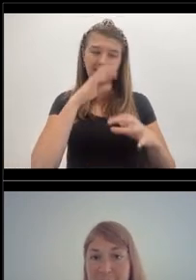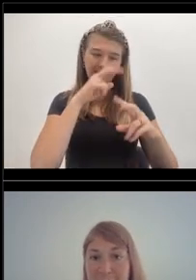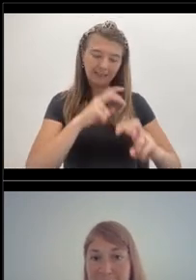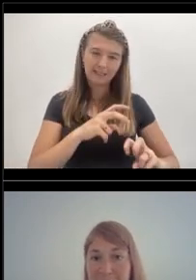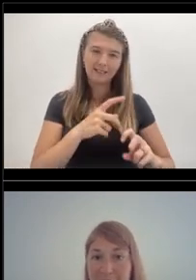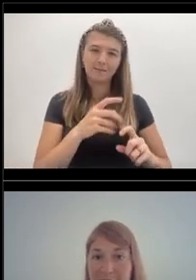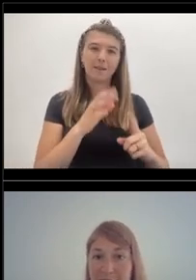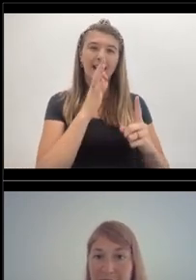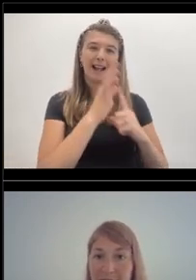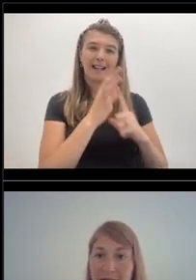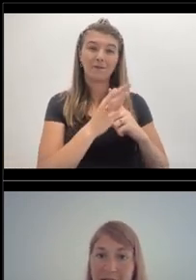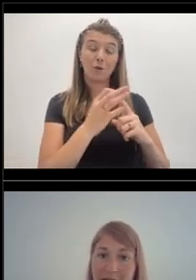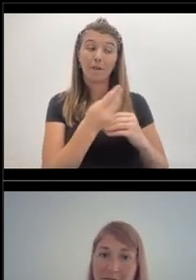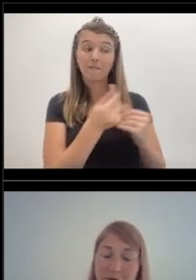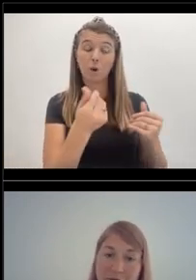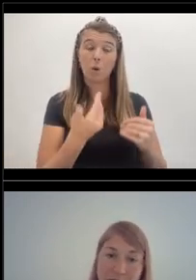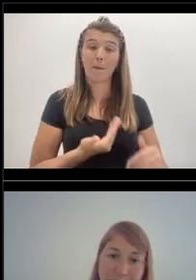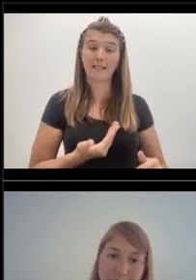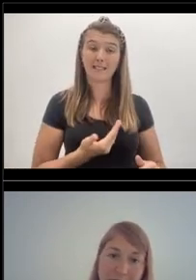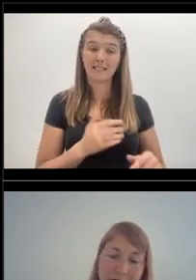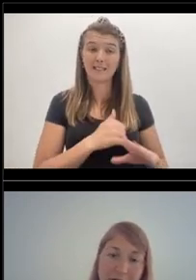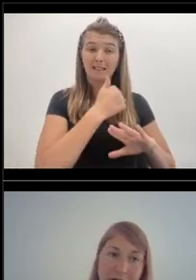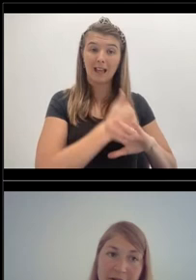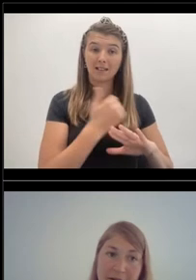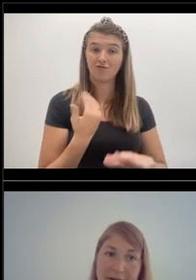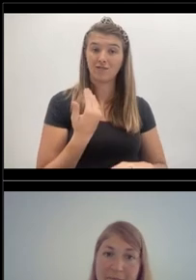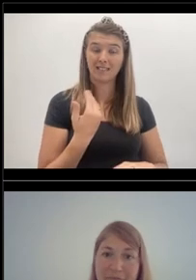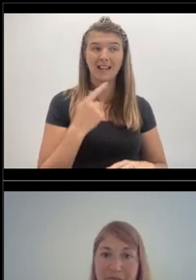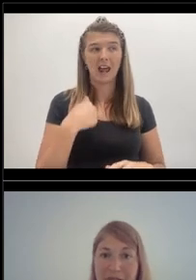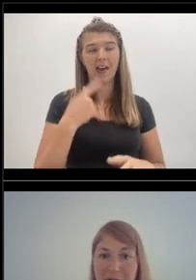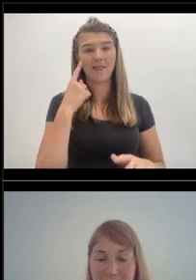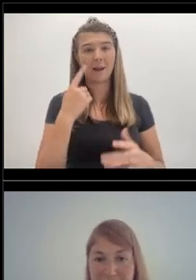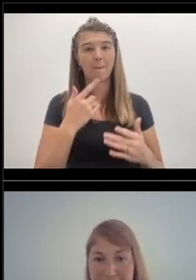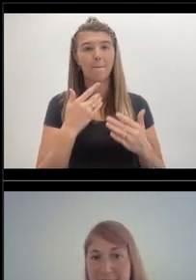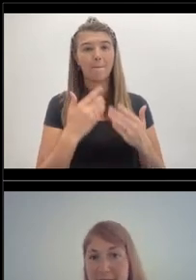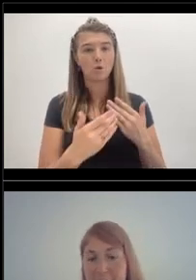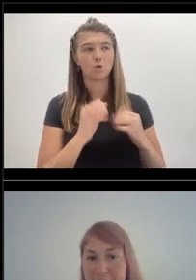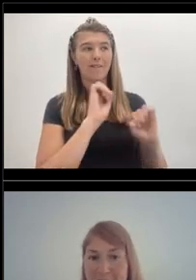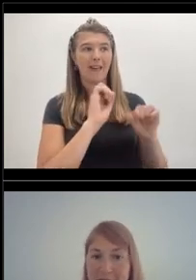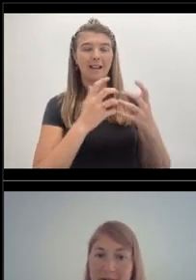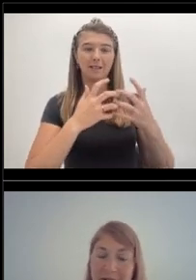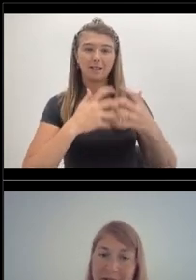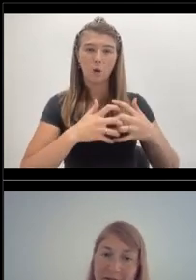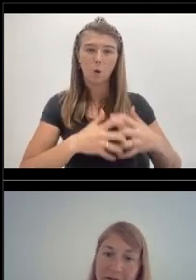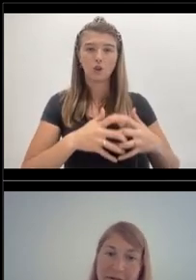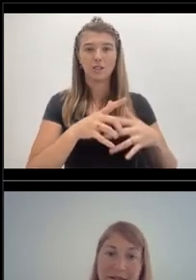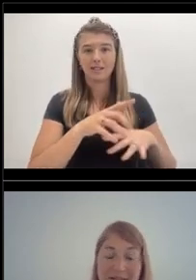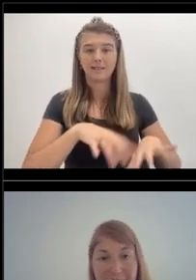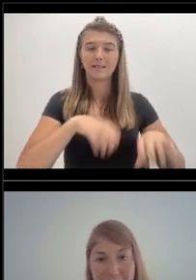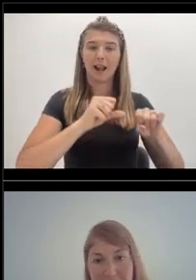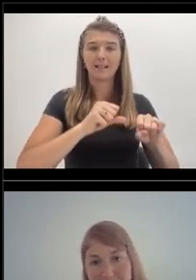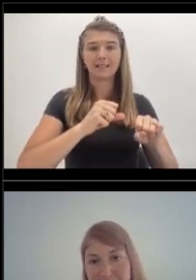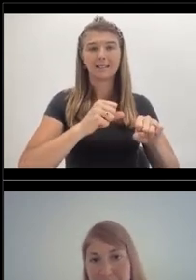of startups, and I think that most of the technologies that are implemented are at